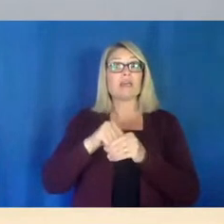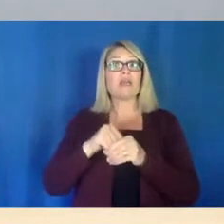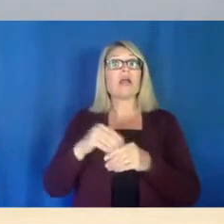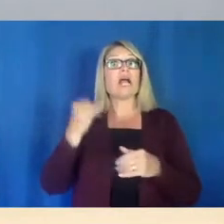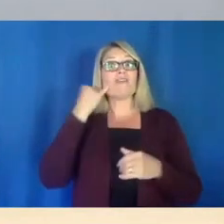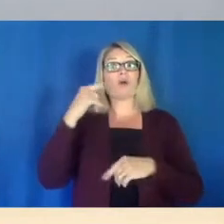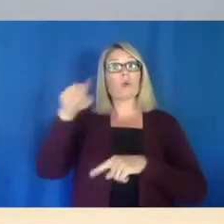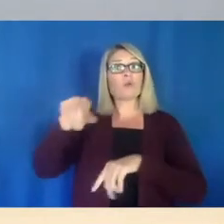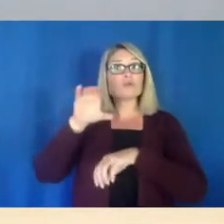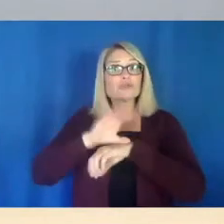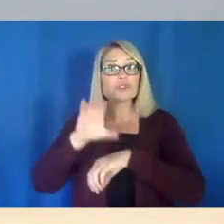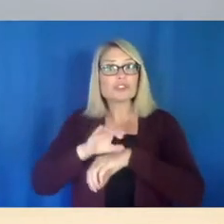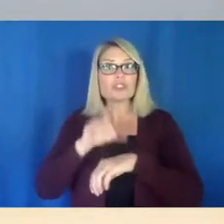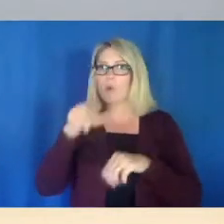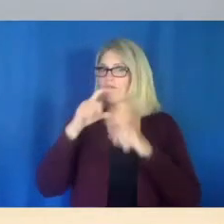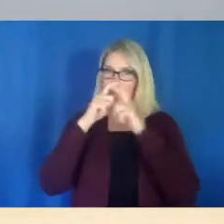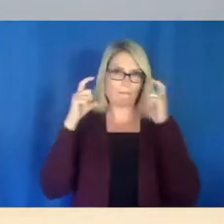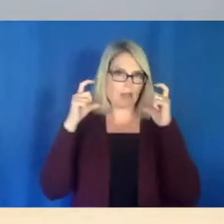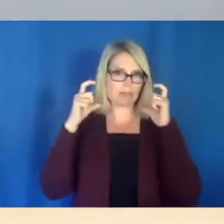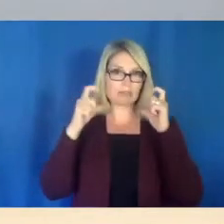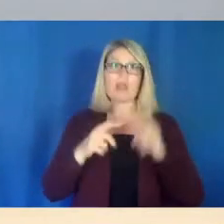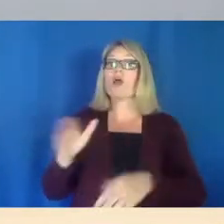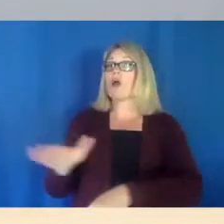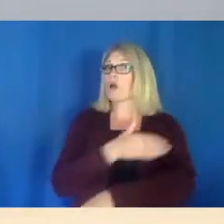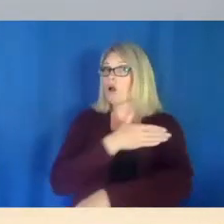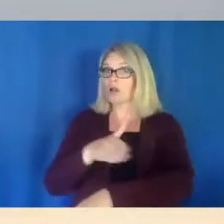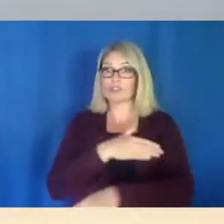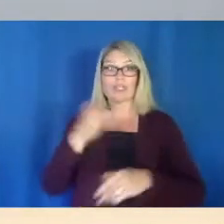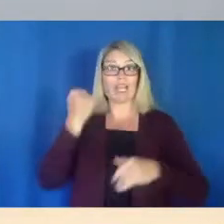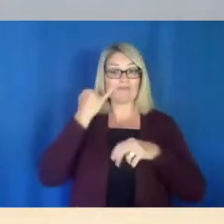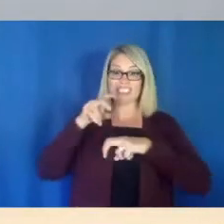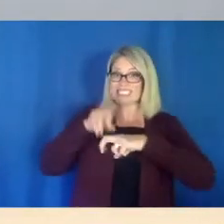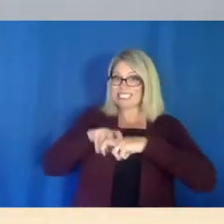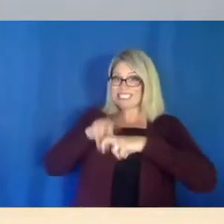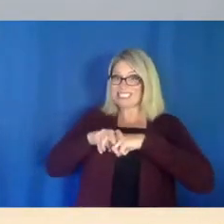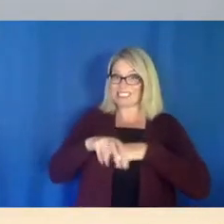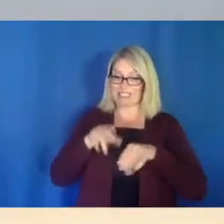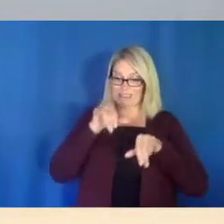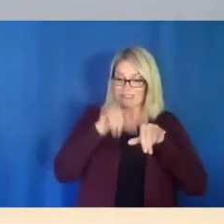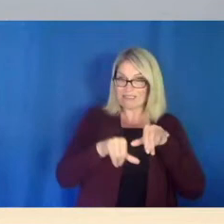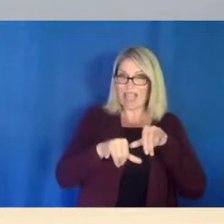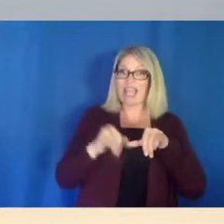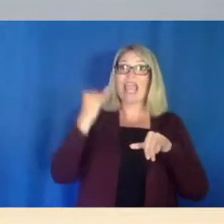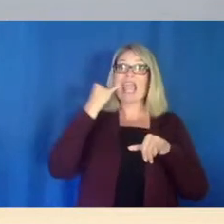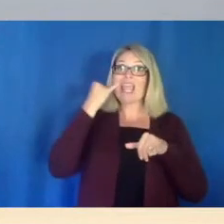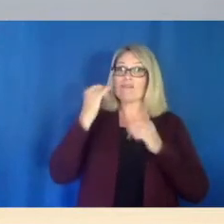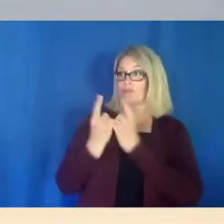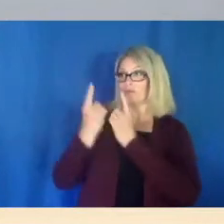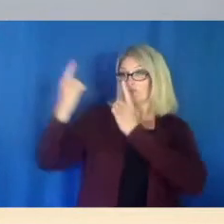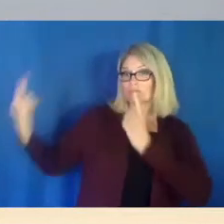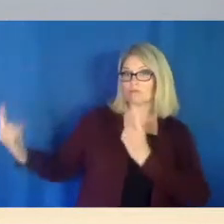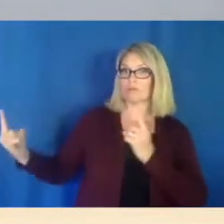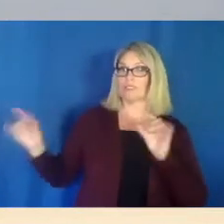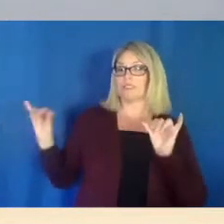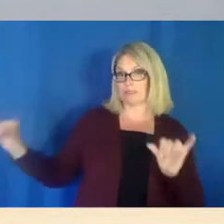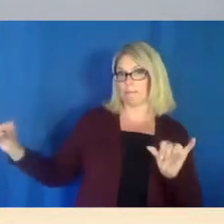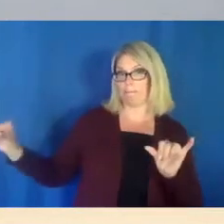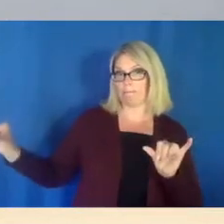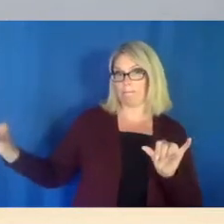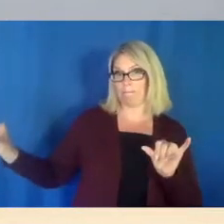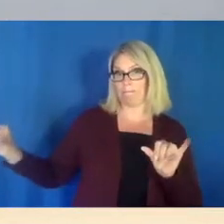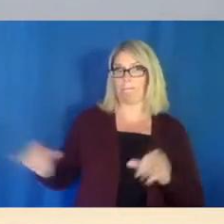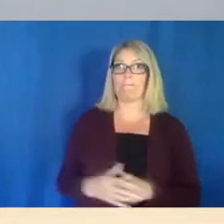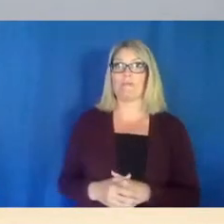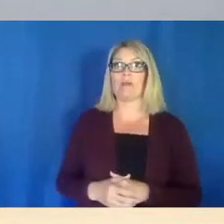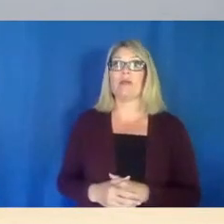church services or seated concerts, provided physical distancing is maintained. Masks are still required at